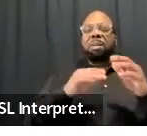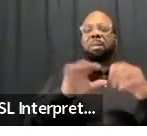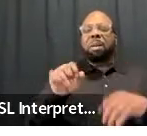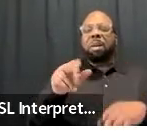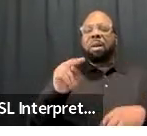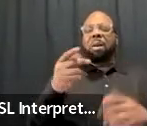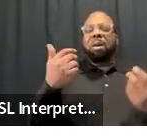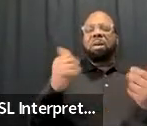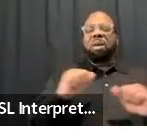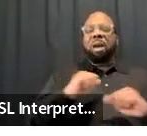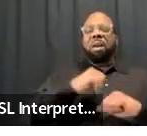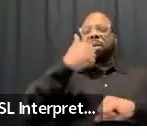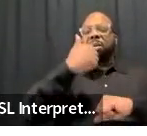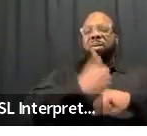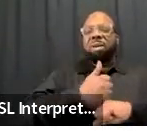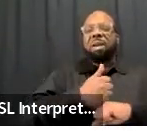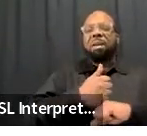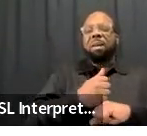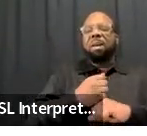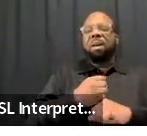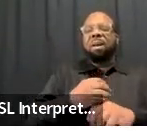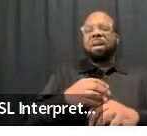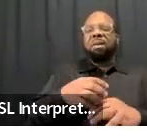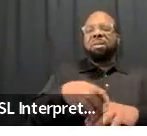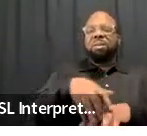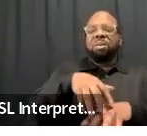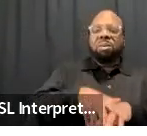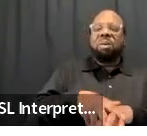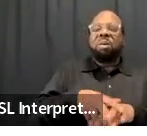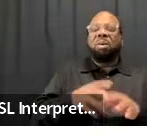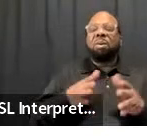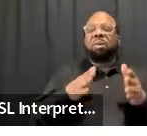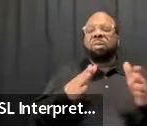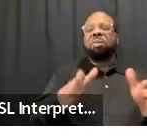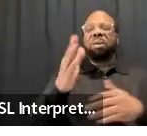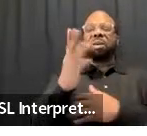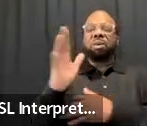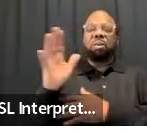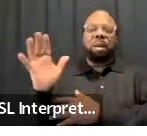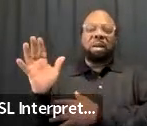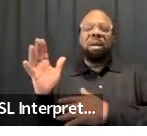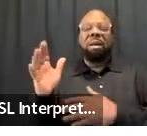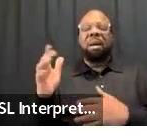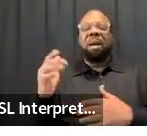trees. So that's something that we're trying to recognize. So I appreciate that.